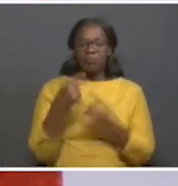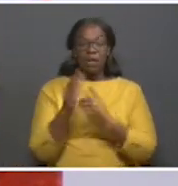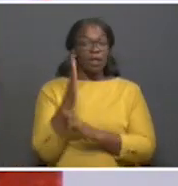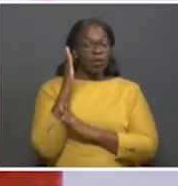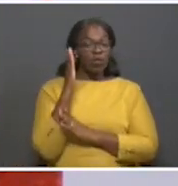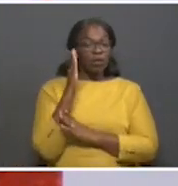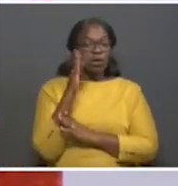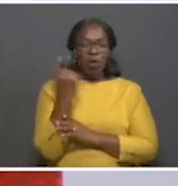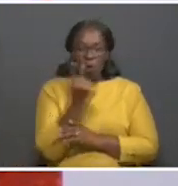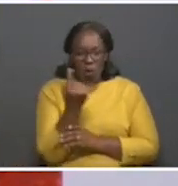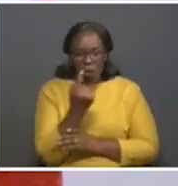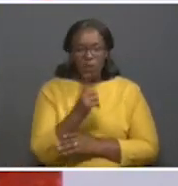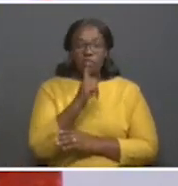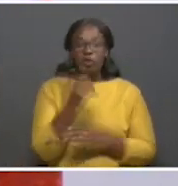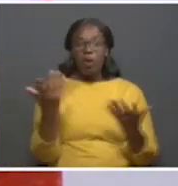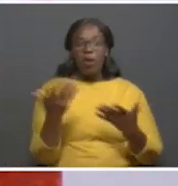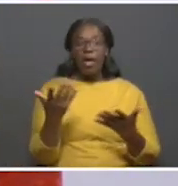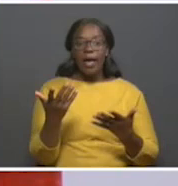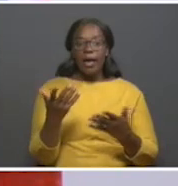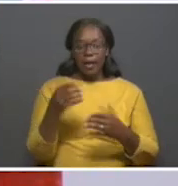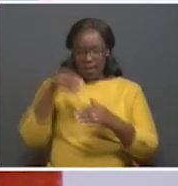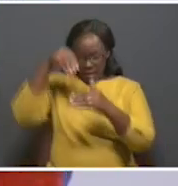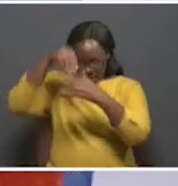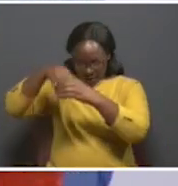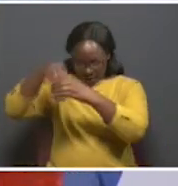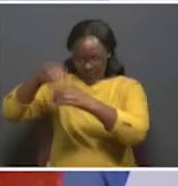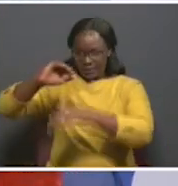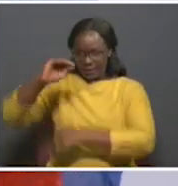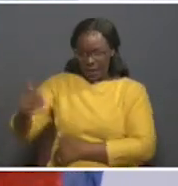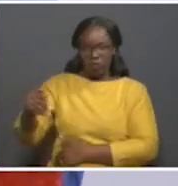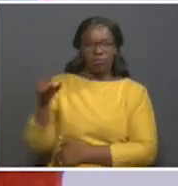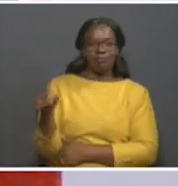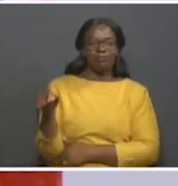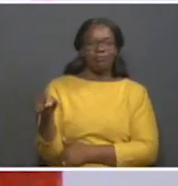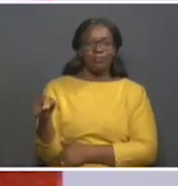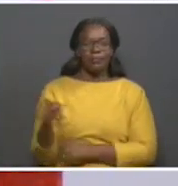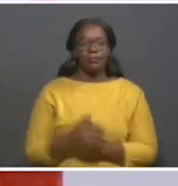security was only guaranteed within the walls of the city of refuge.